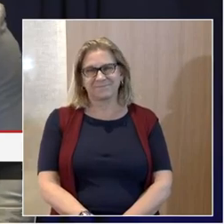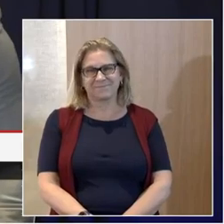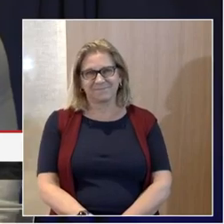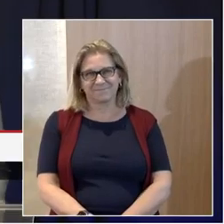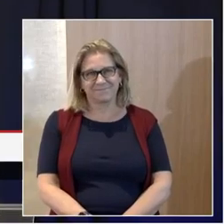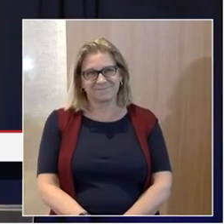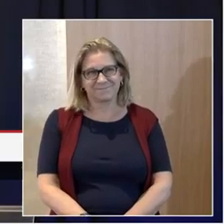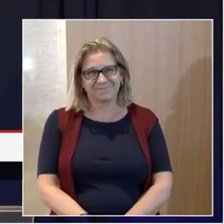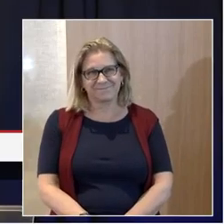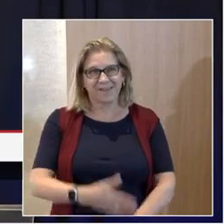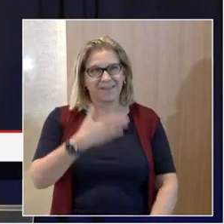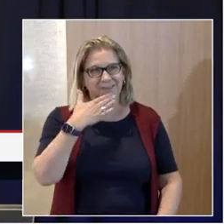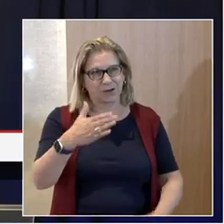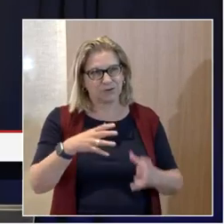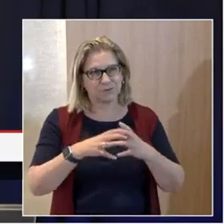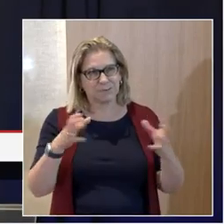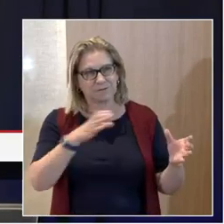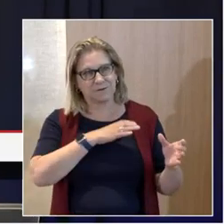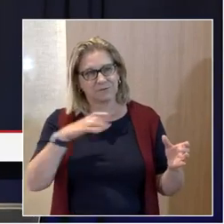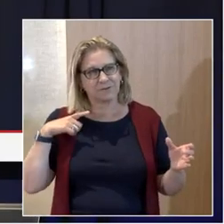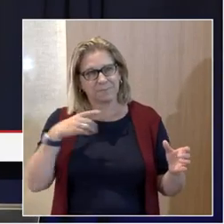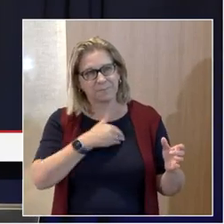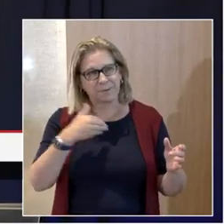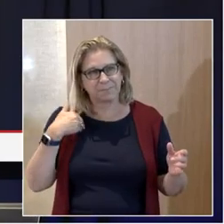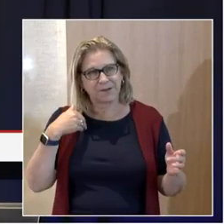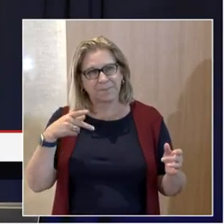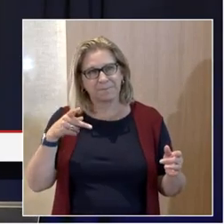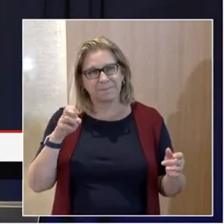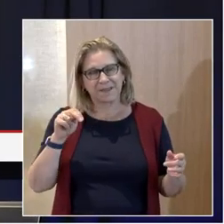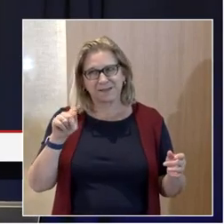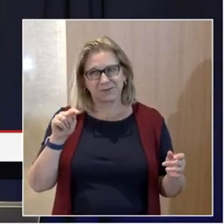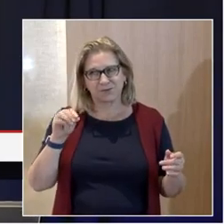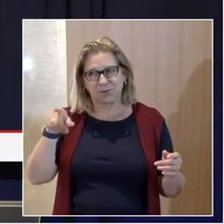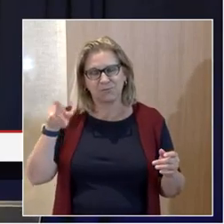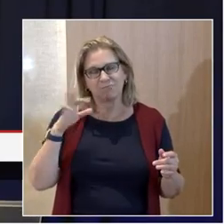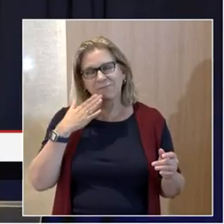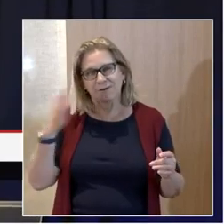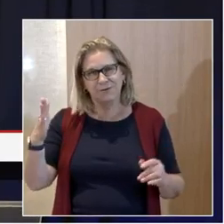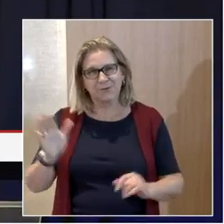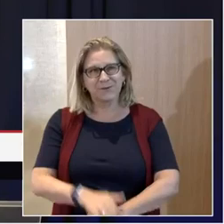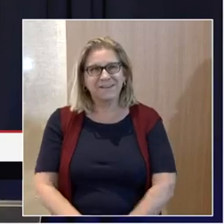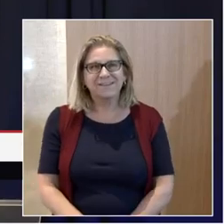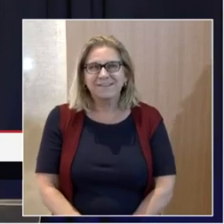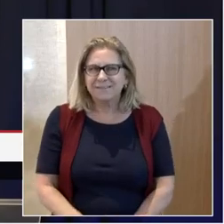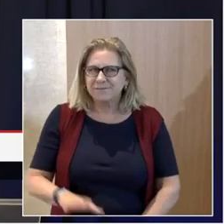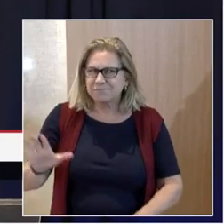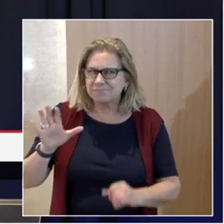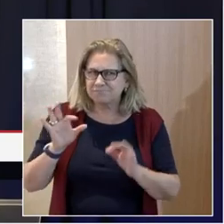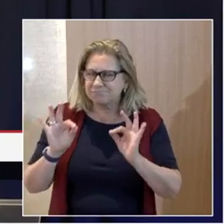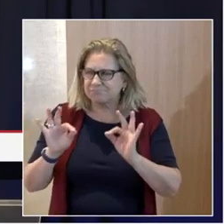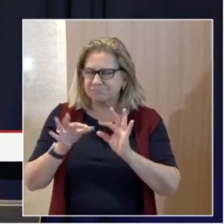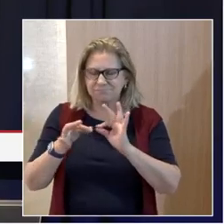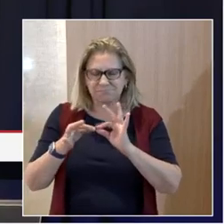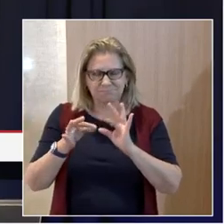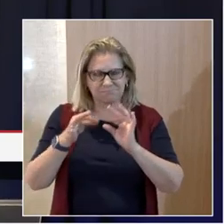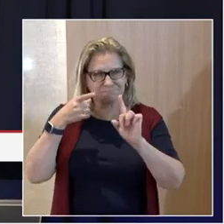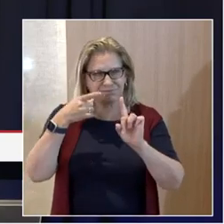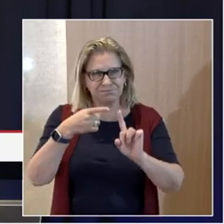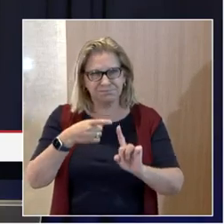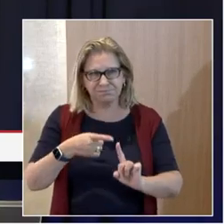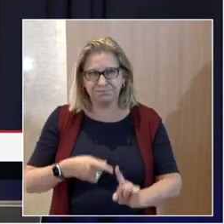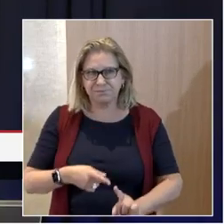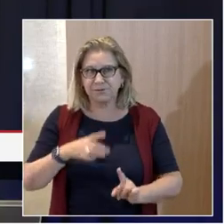Thank you so much, Councilmember Pinto. Again, I think you were so poignant in how you talked about the importance of having the